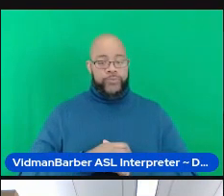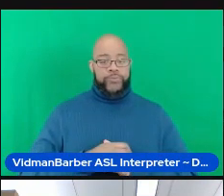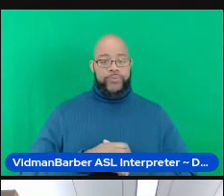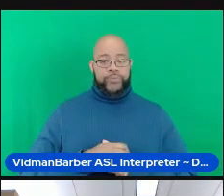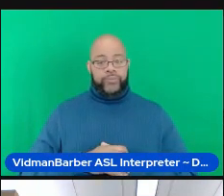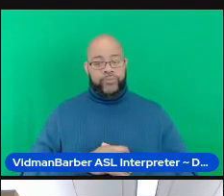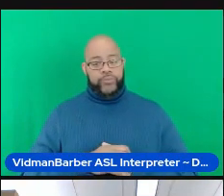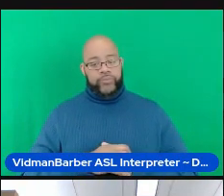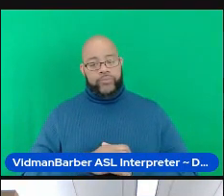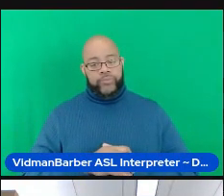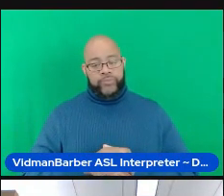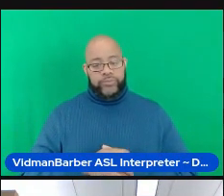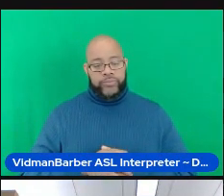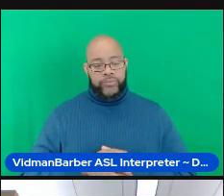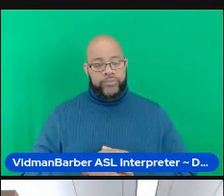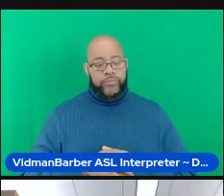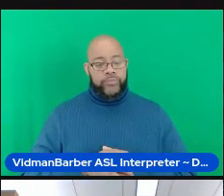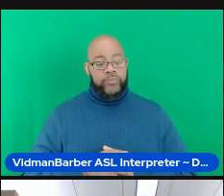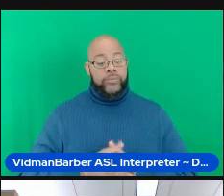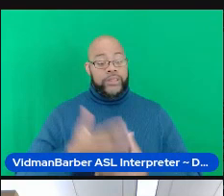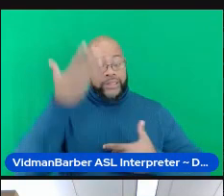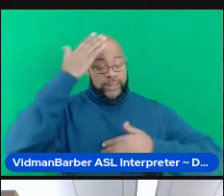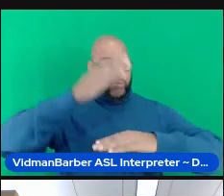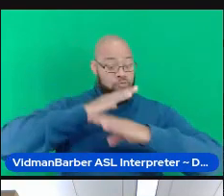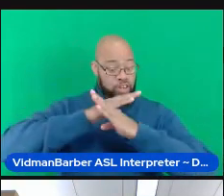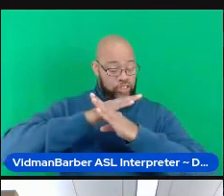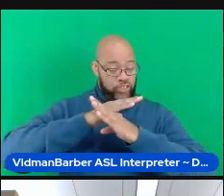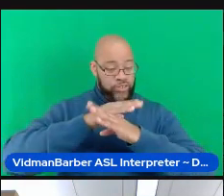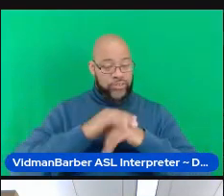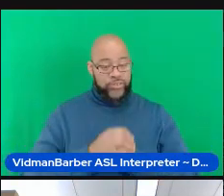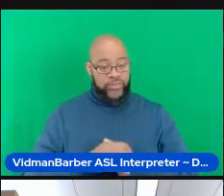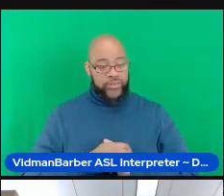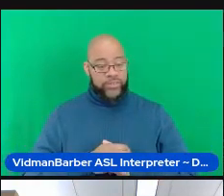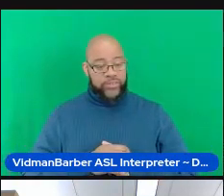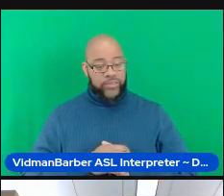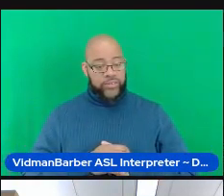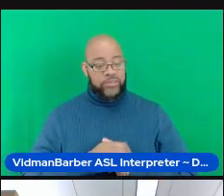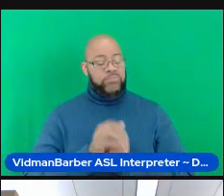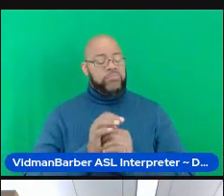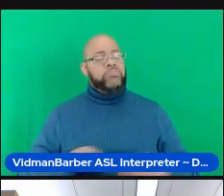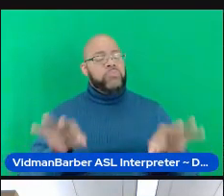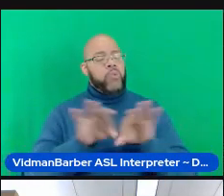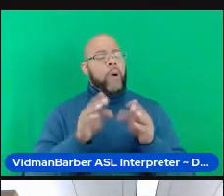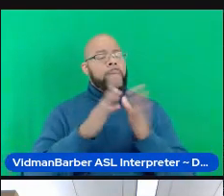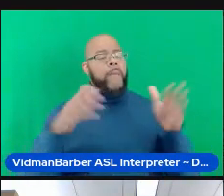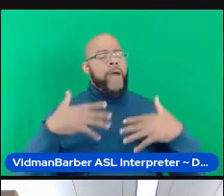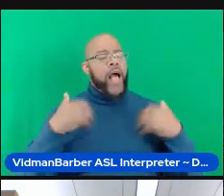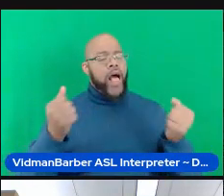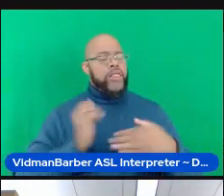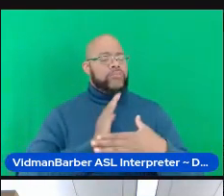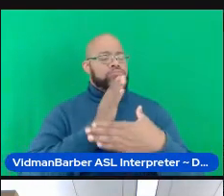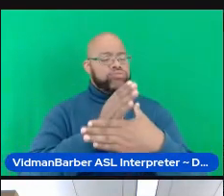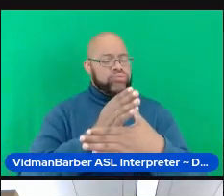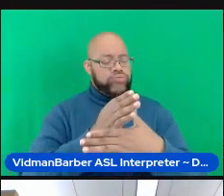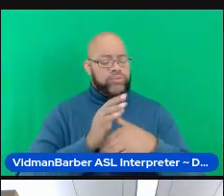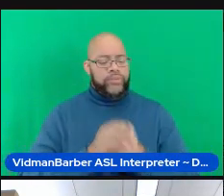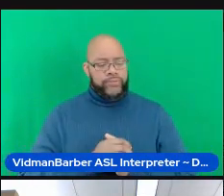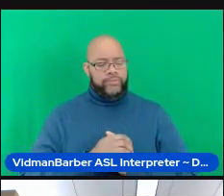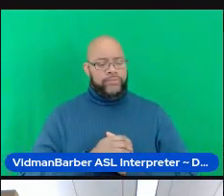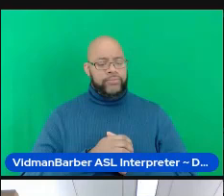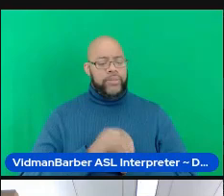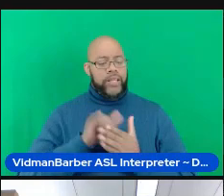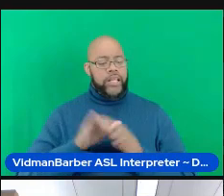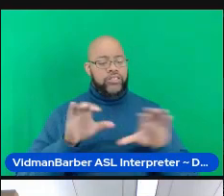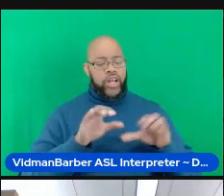Okay, so immunization is an important public health intervention that is being